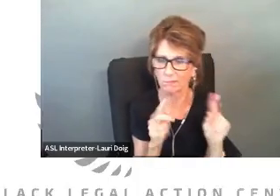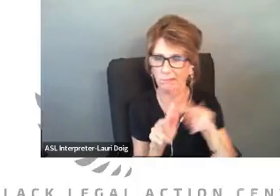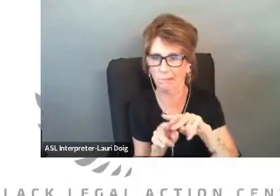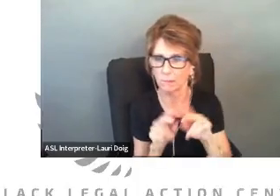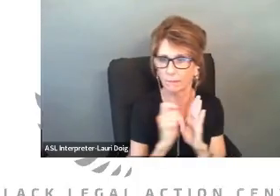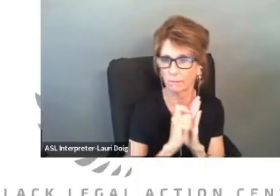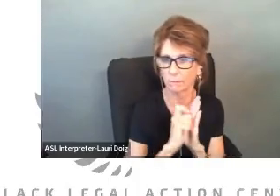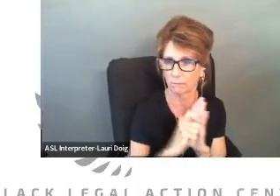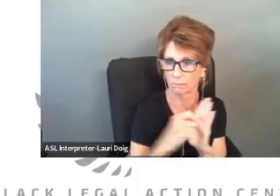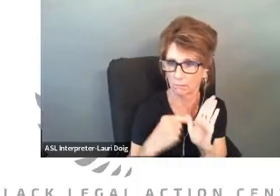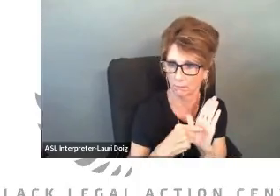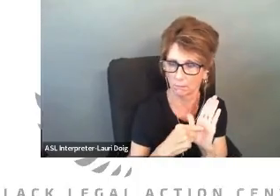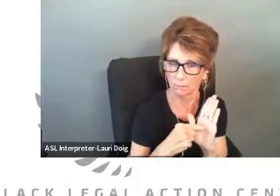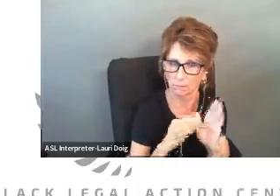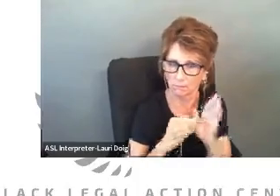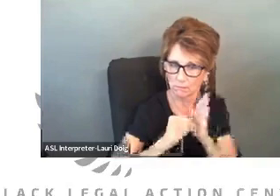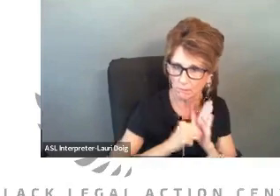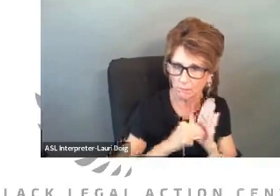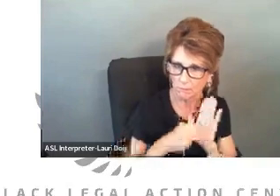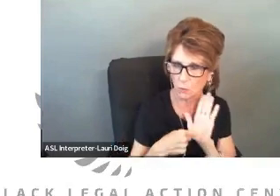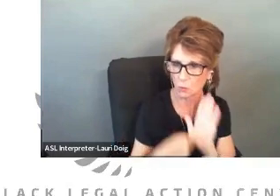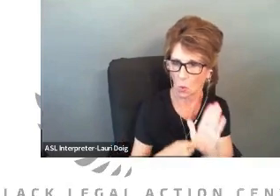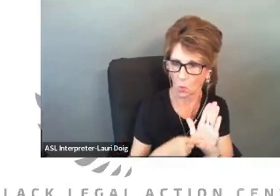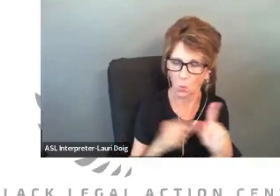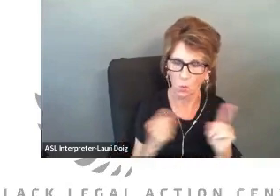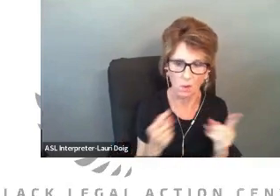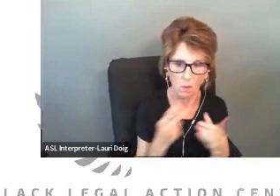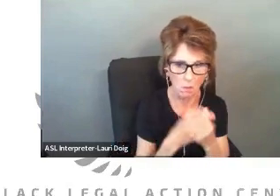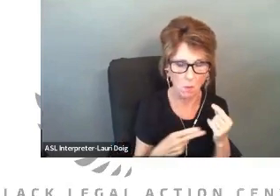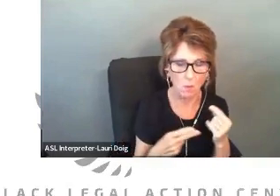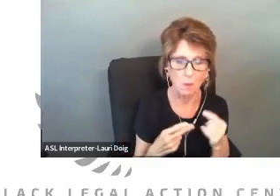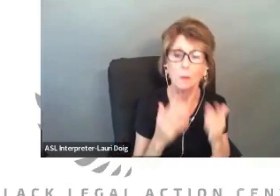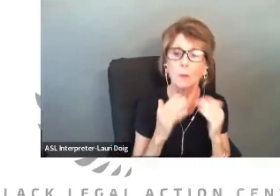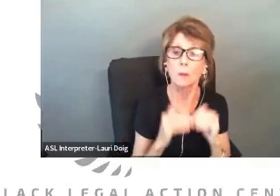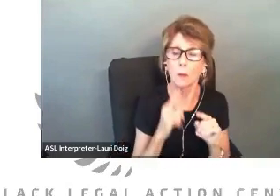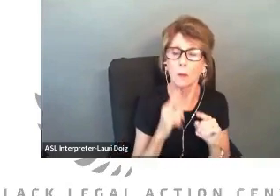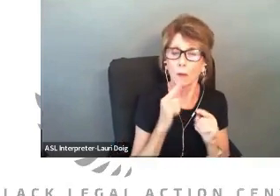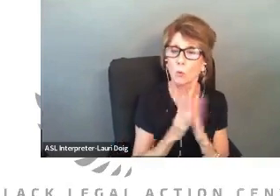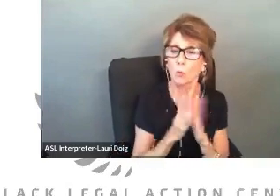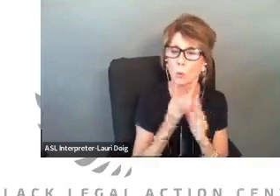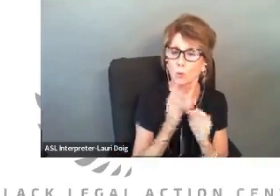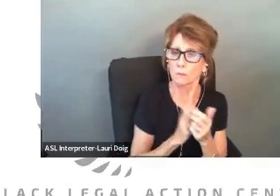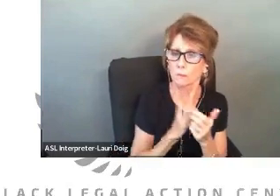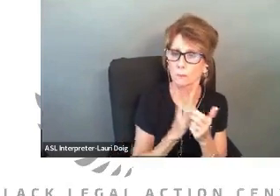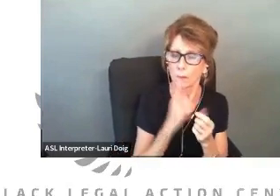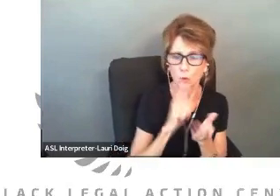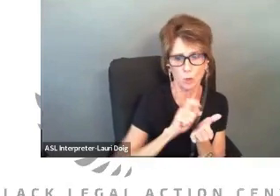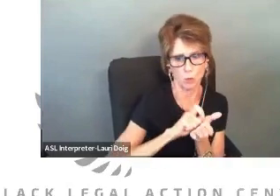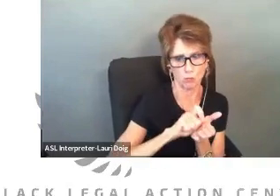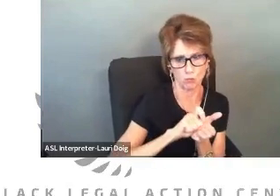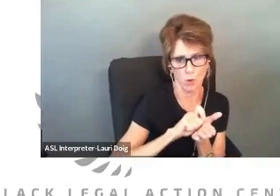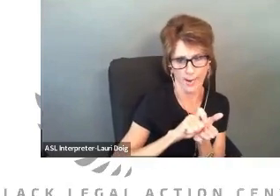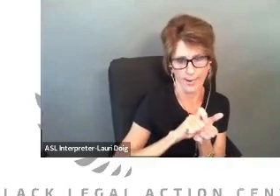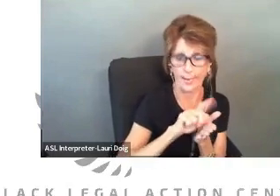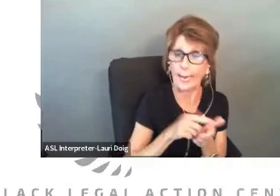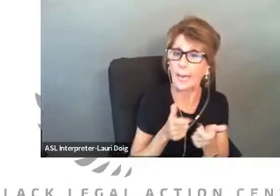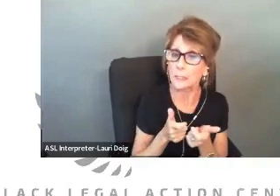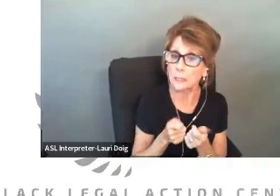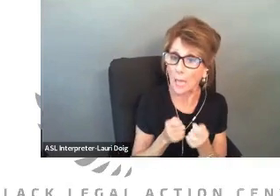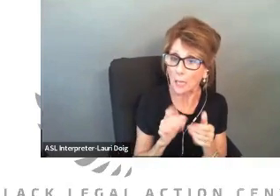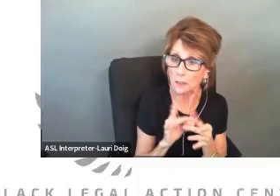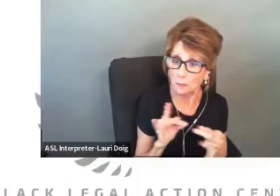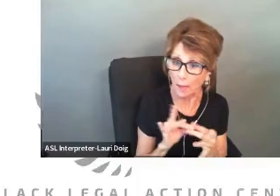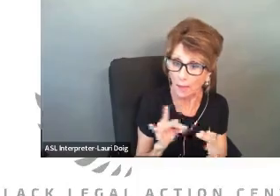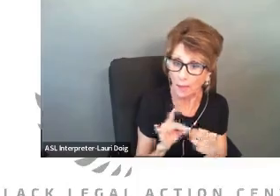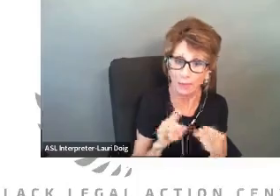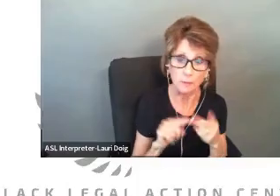that you make a request for accommodation in writing. And writing could be via text message,